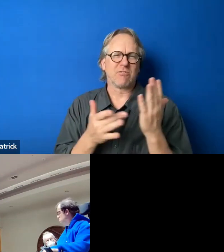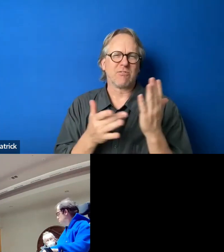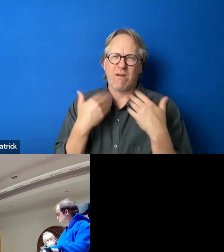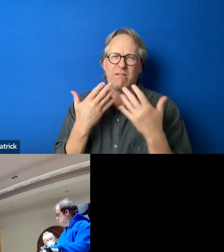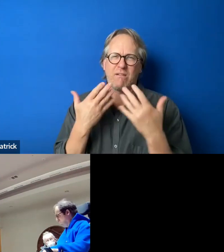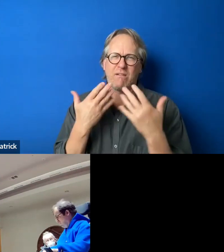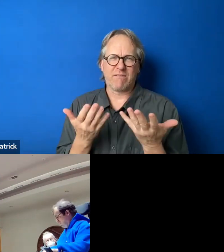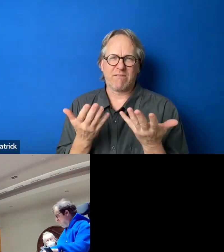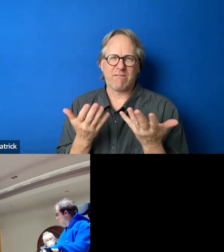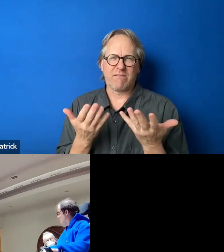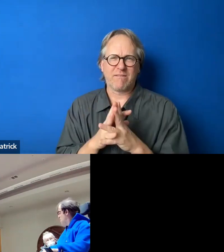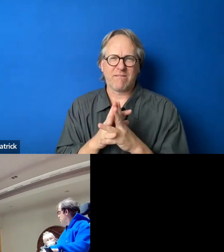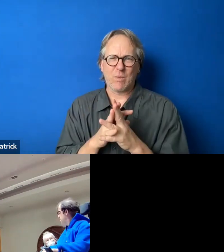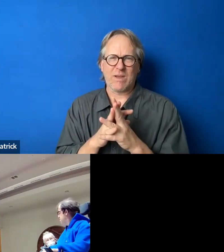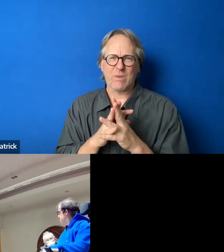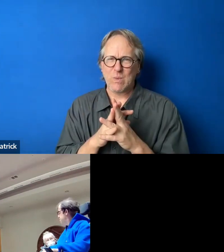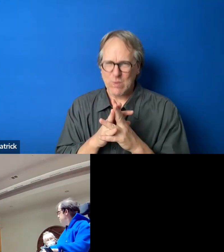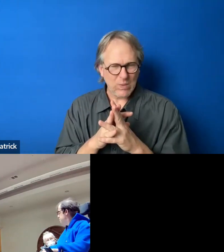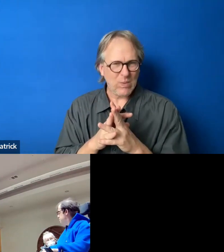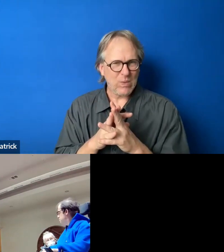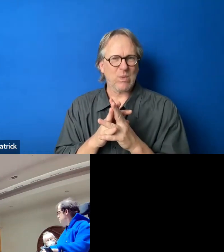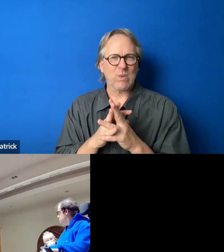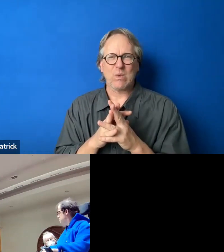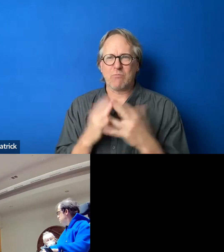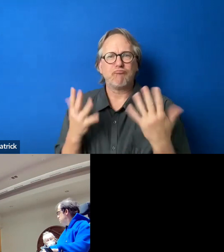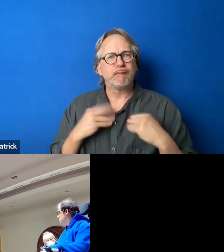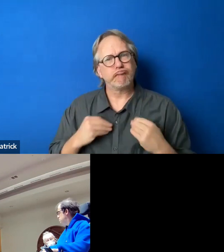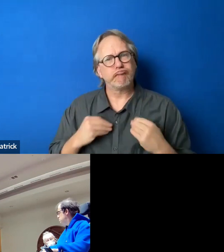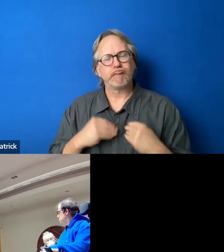have gotten such wide acceptance of